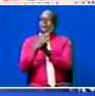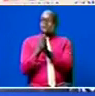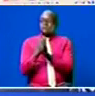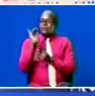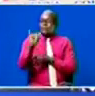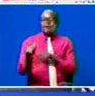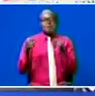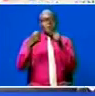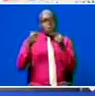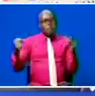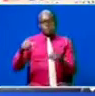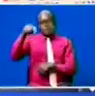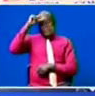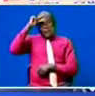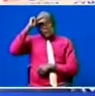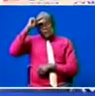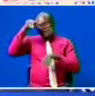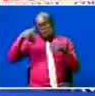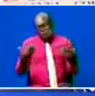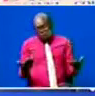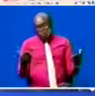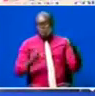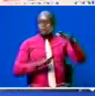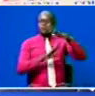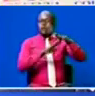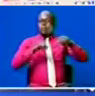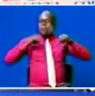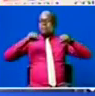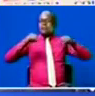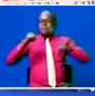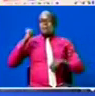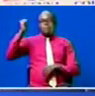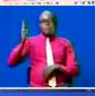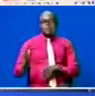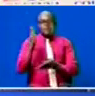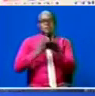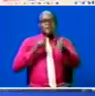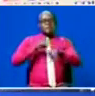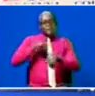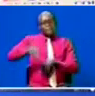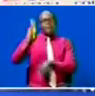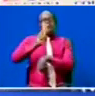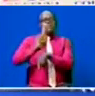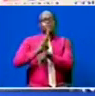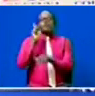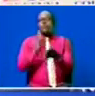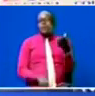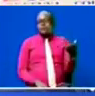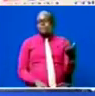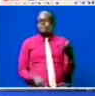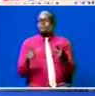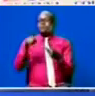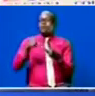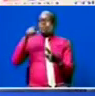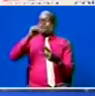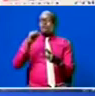to governments or top politicians, they sometimes resort to options